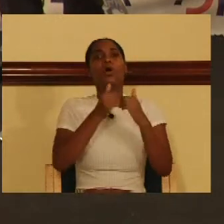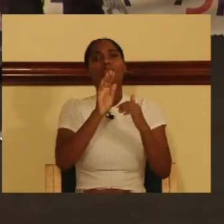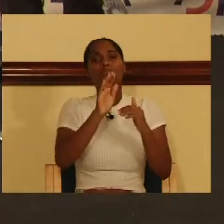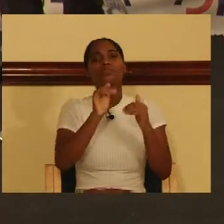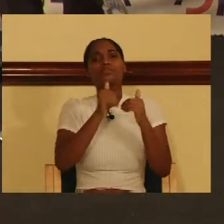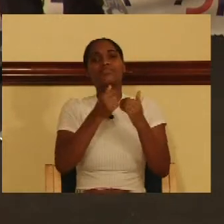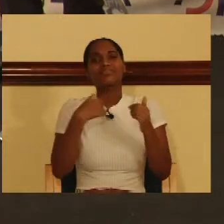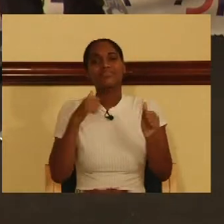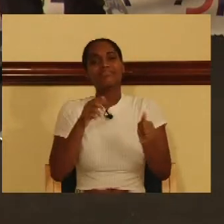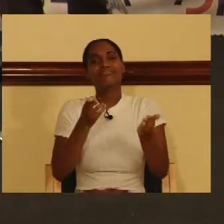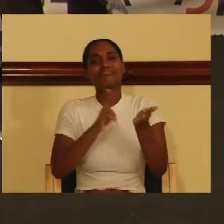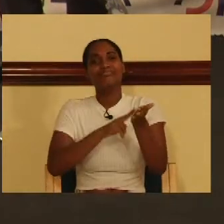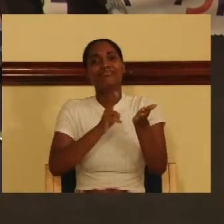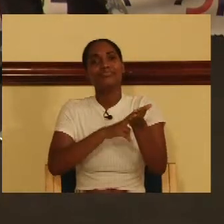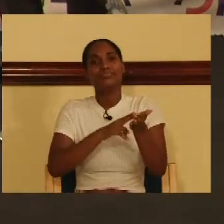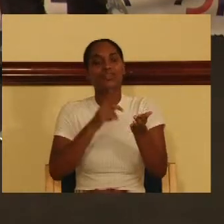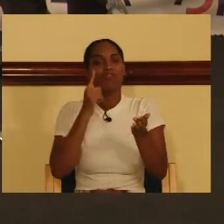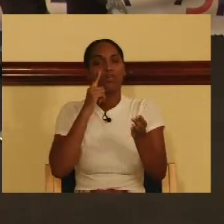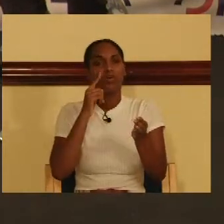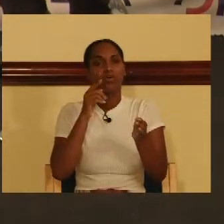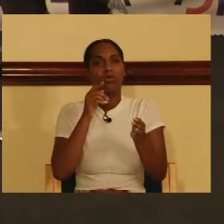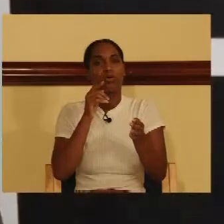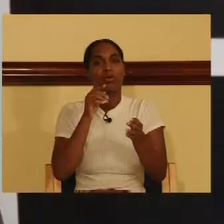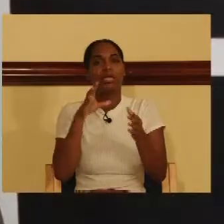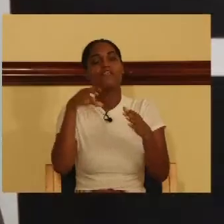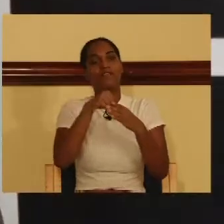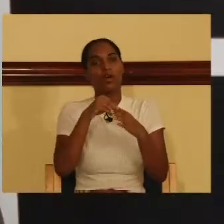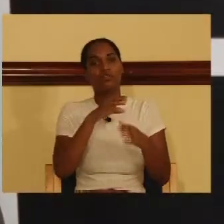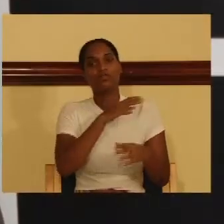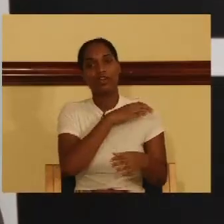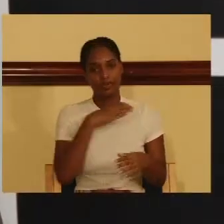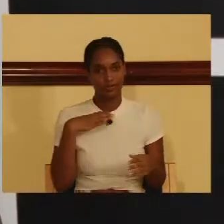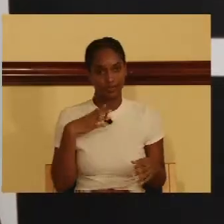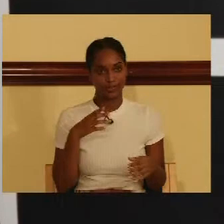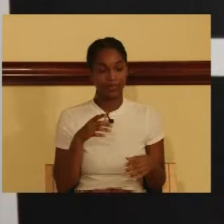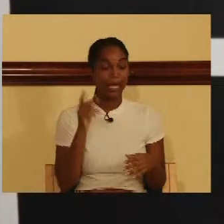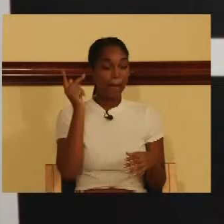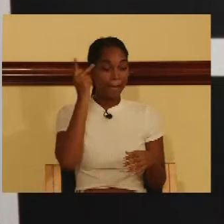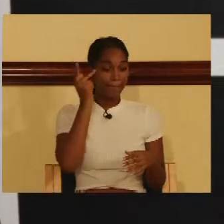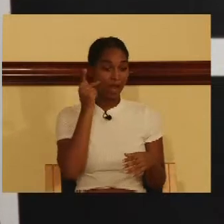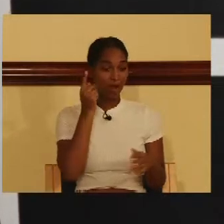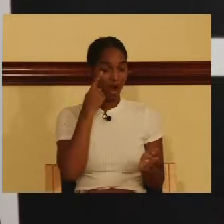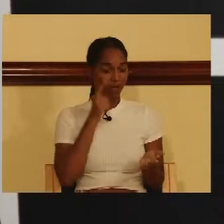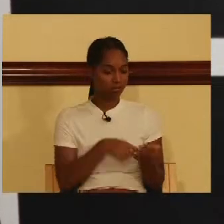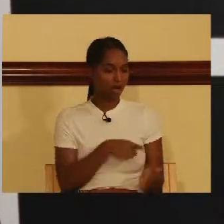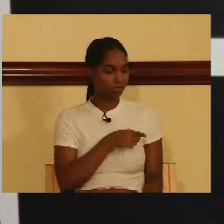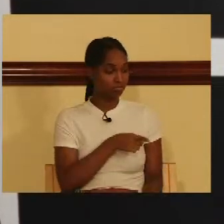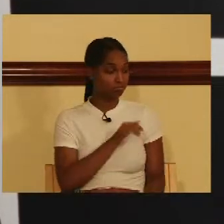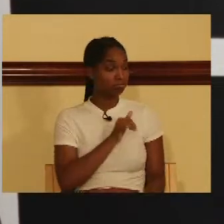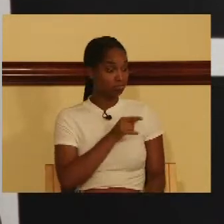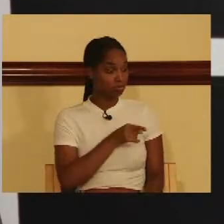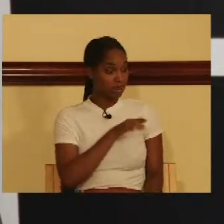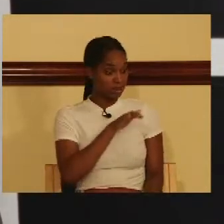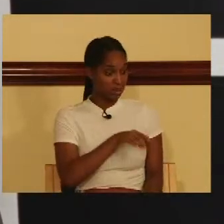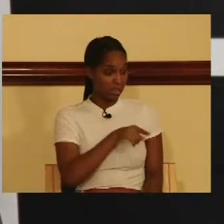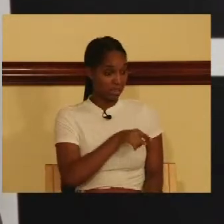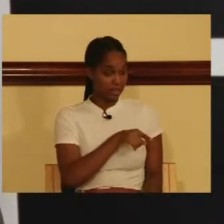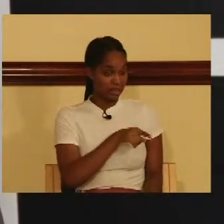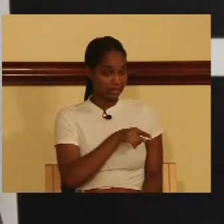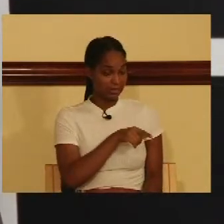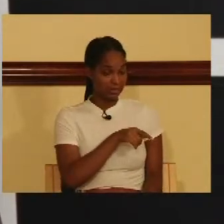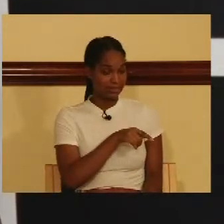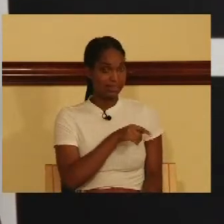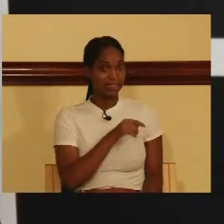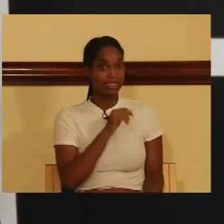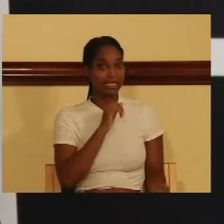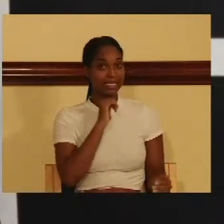the council? So the first thing, upon the parent recognizing that the child is not meeting